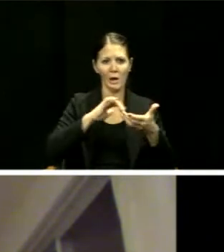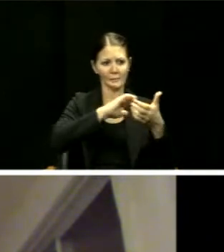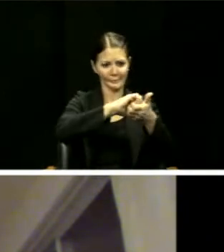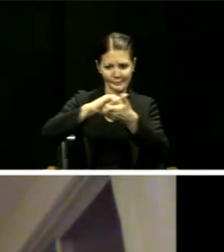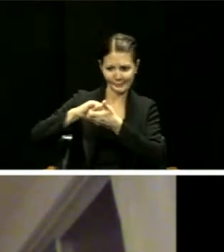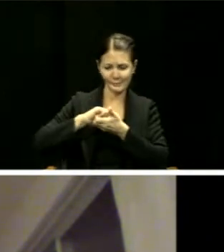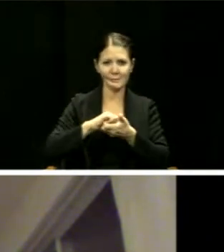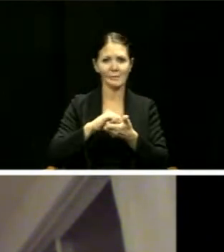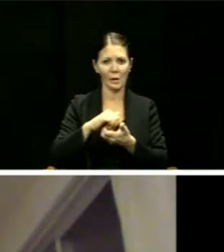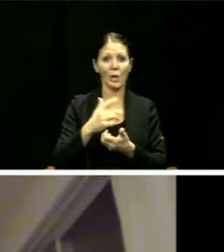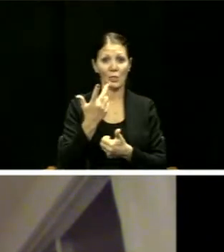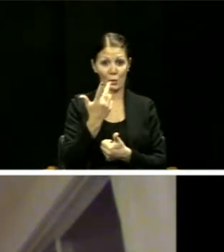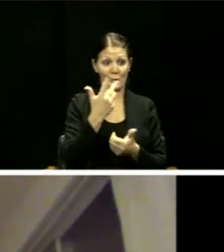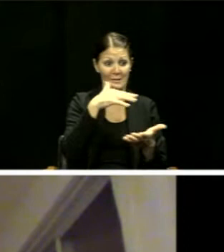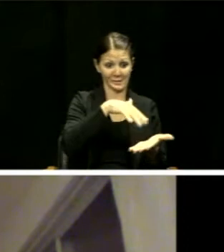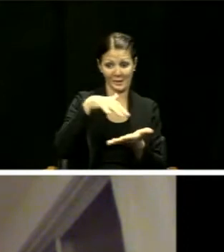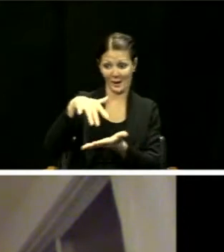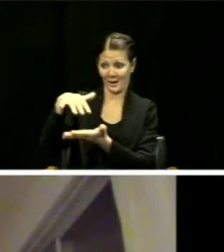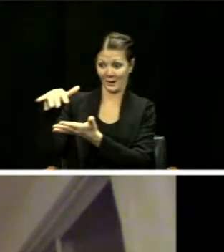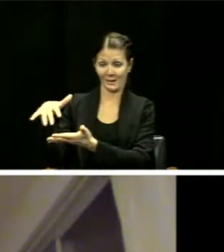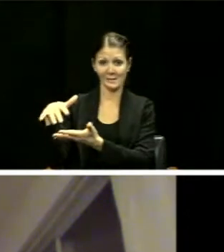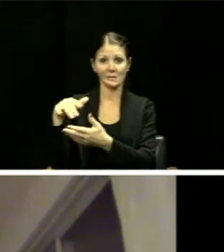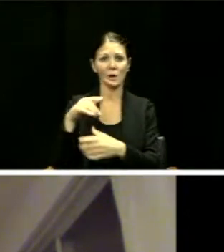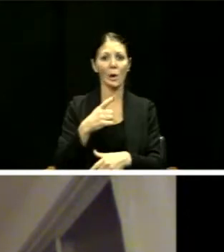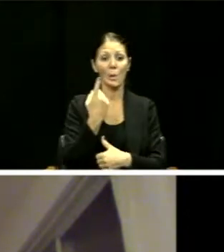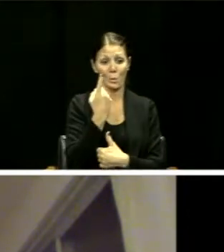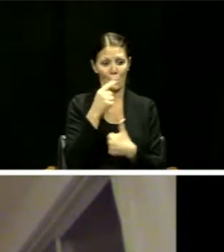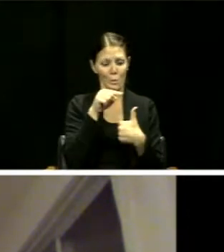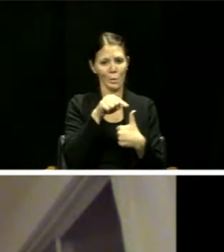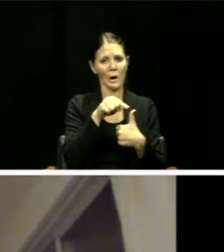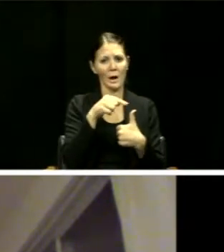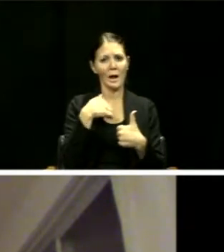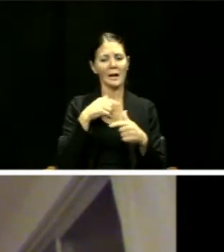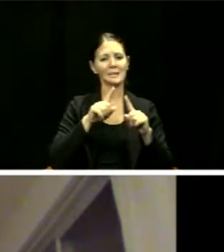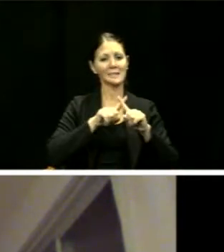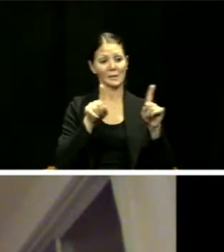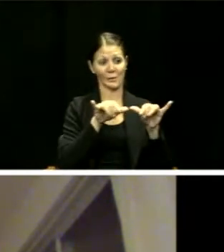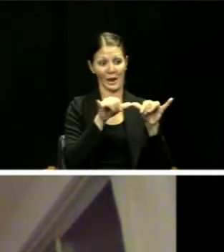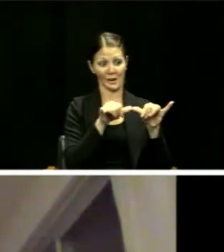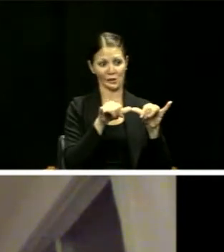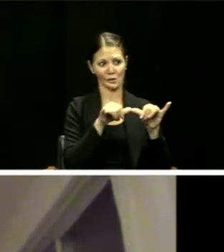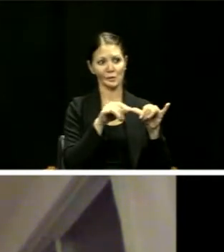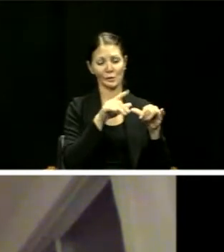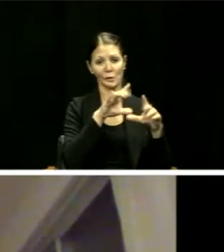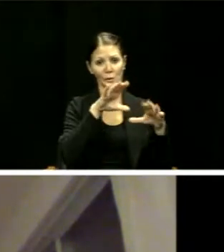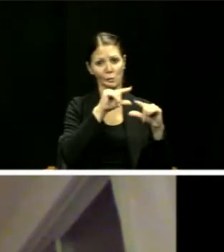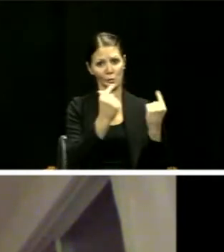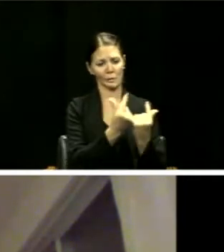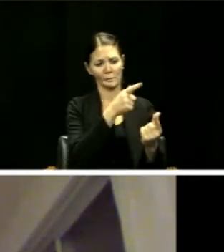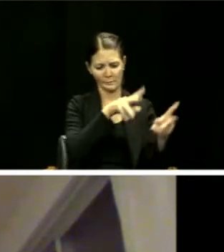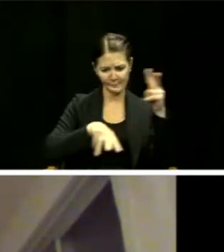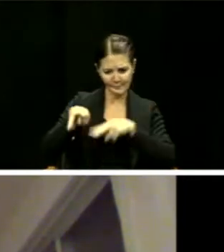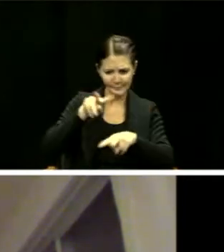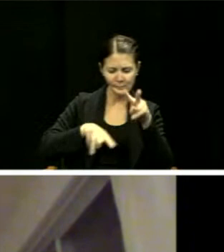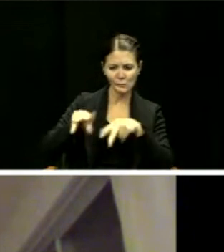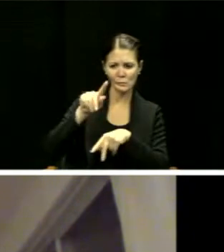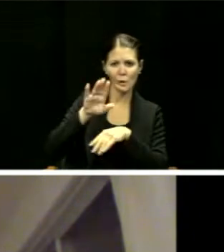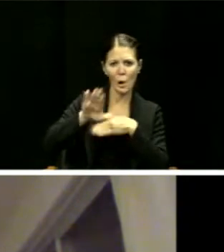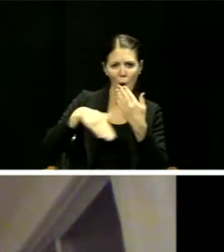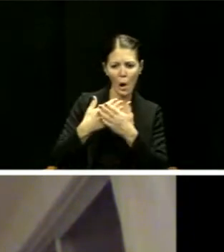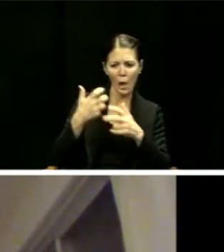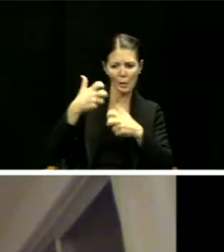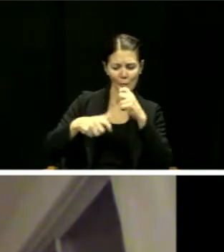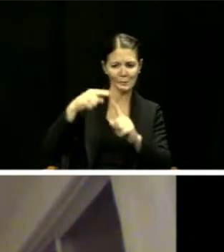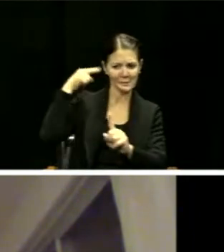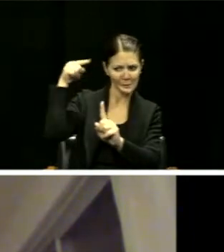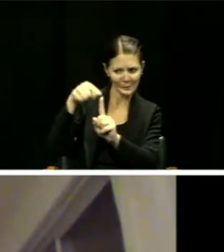studies, and one of which was that a different engineering firm had looked at Trout Brook and looked at the issues associated with